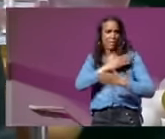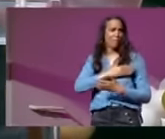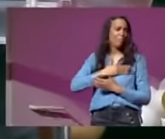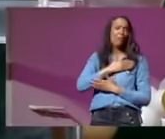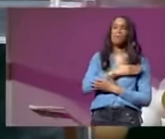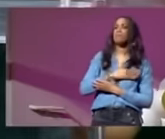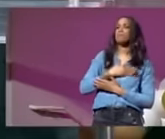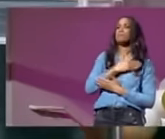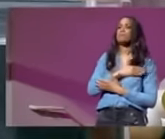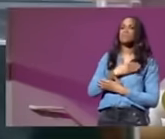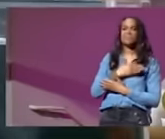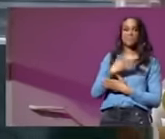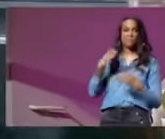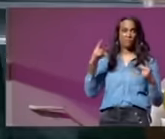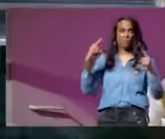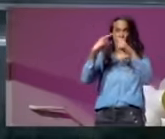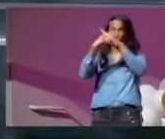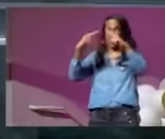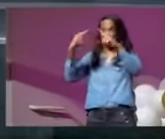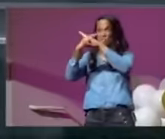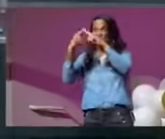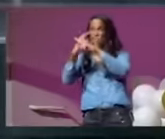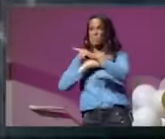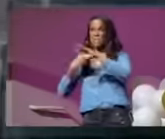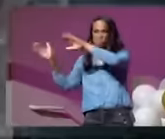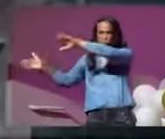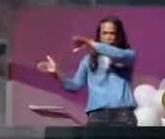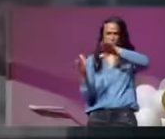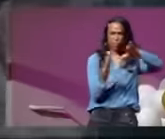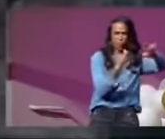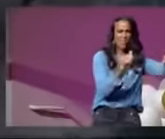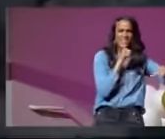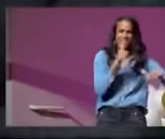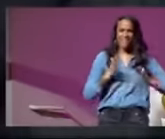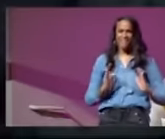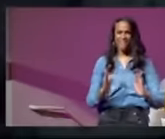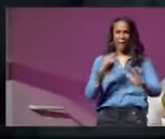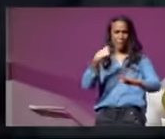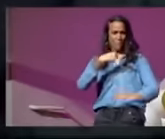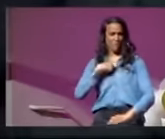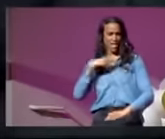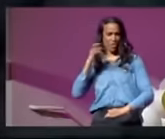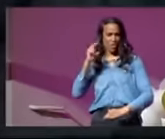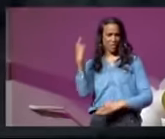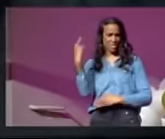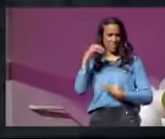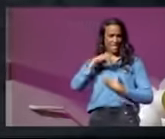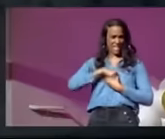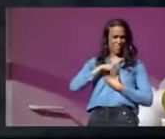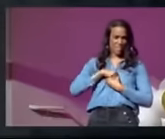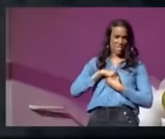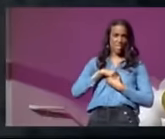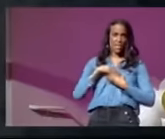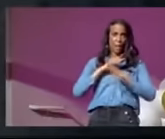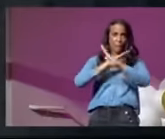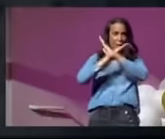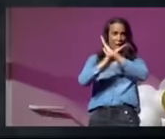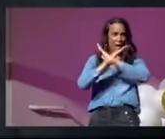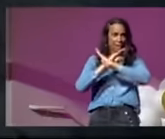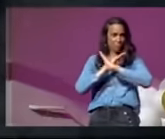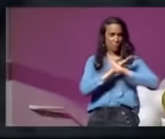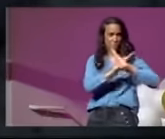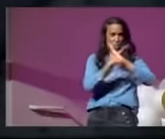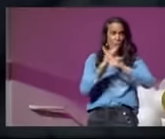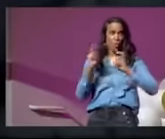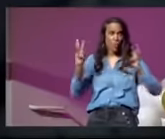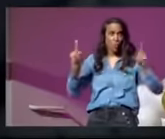please, remove all distractions. Don't let me or anything in me or about me get in the way